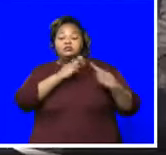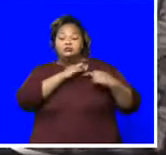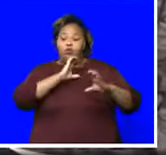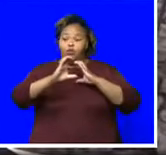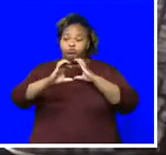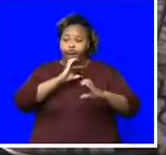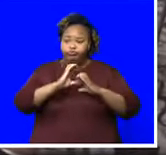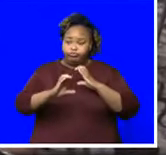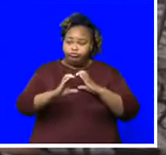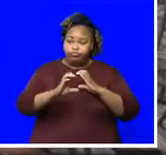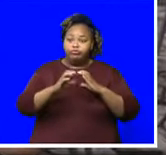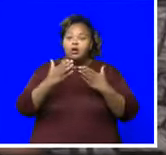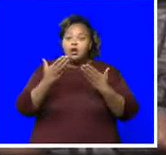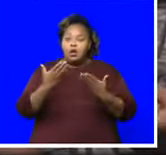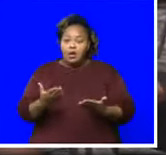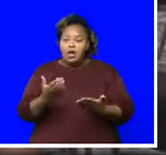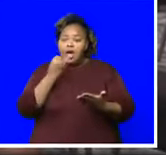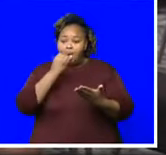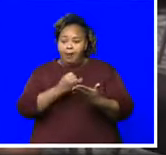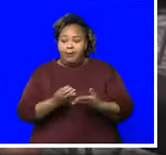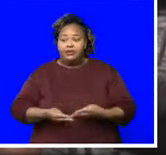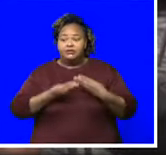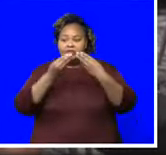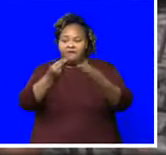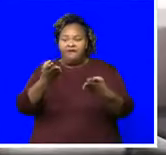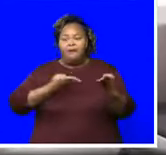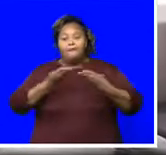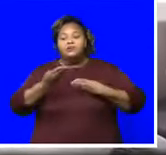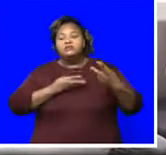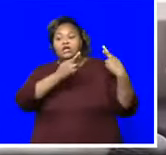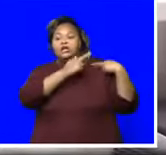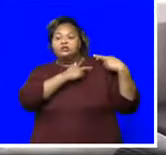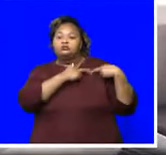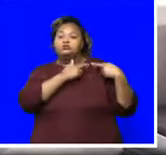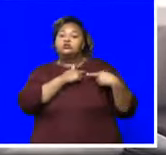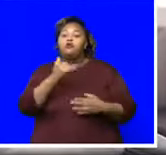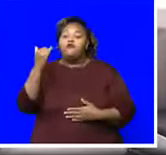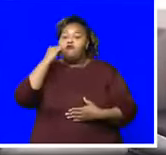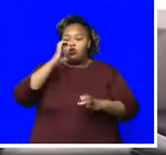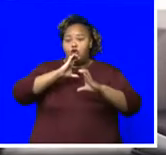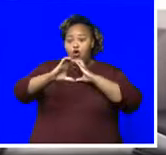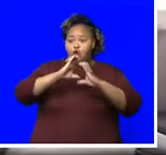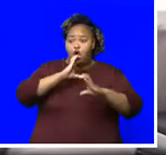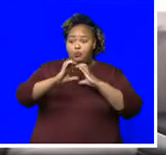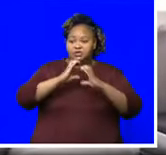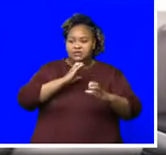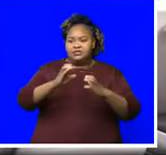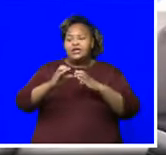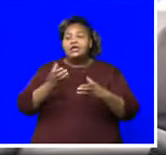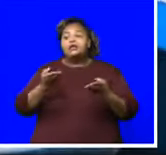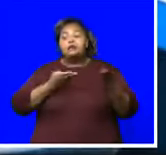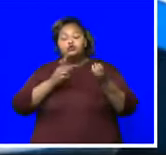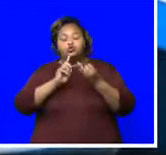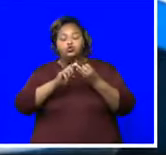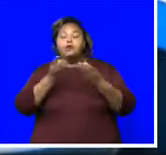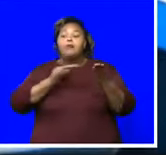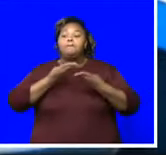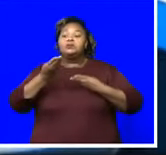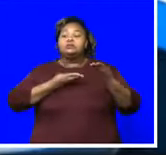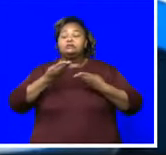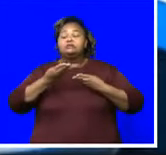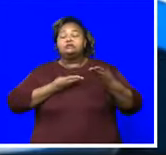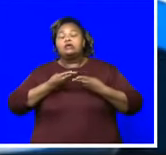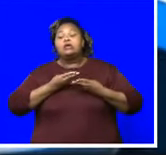tekuxhumana netincingo kanye nalabathutha imbahla lethengwe kulamanye emave becelele ikhuria timvume tekusebenta.